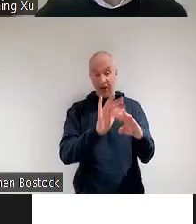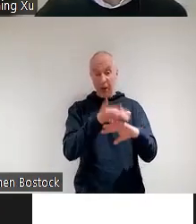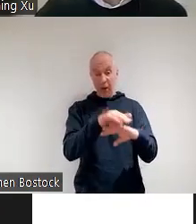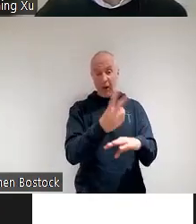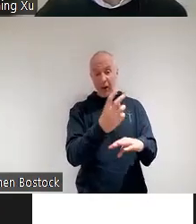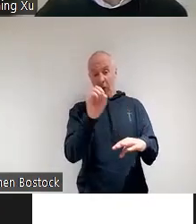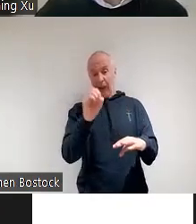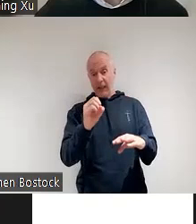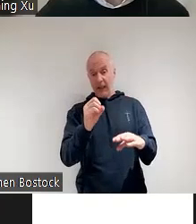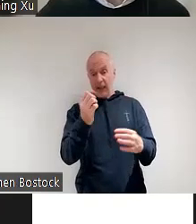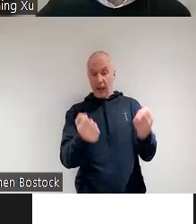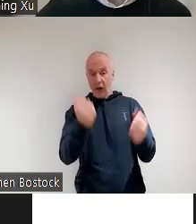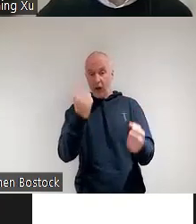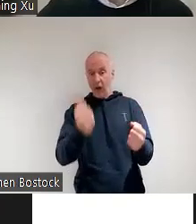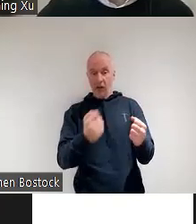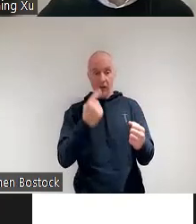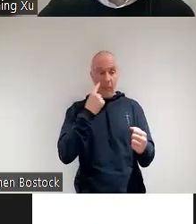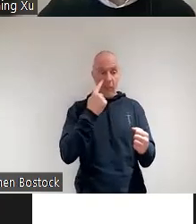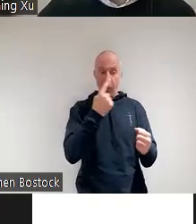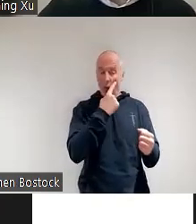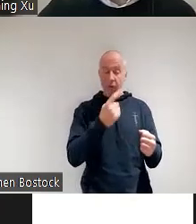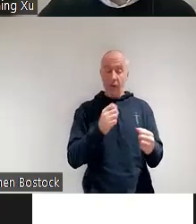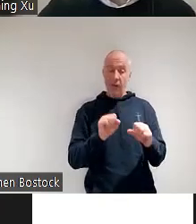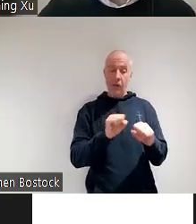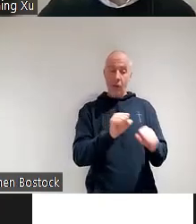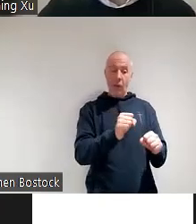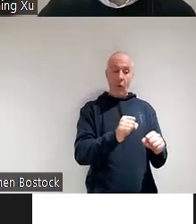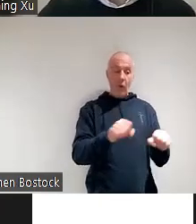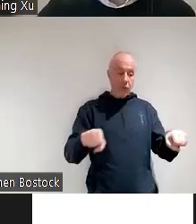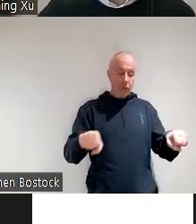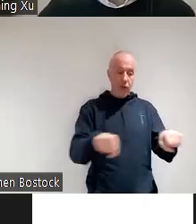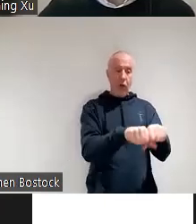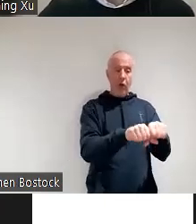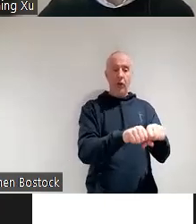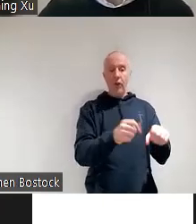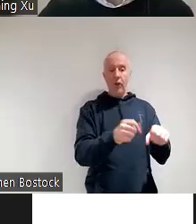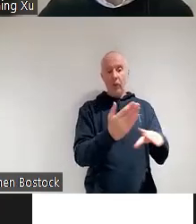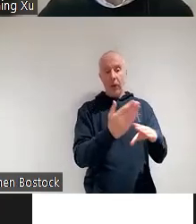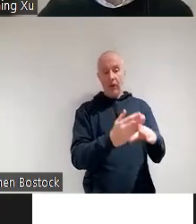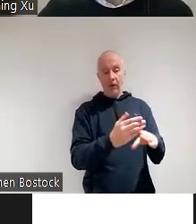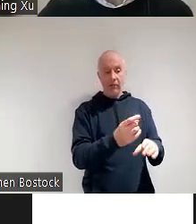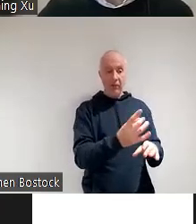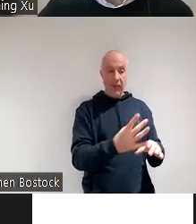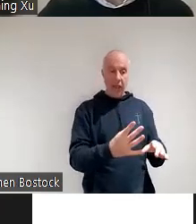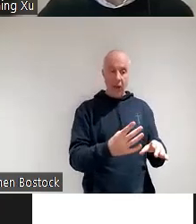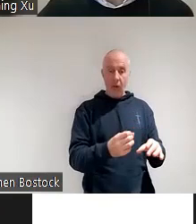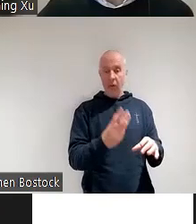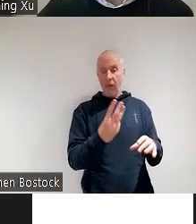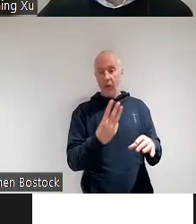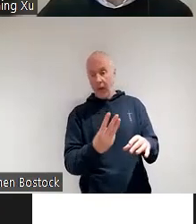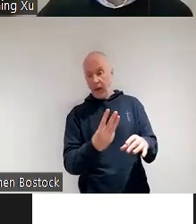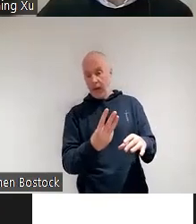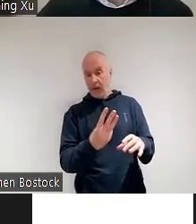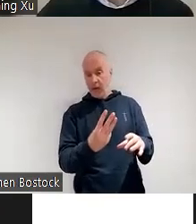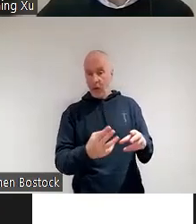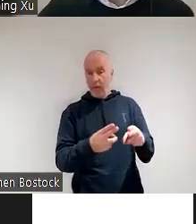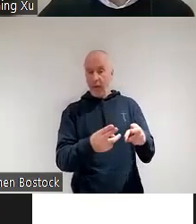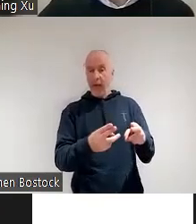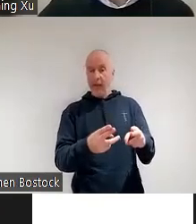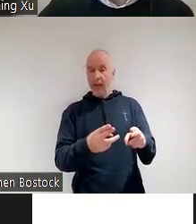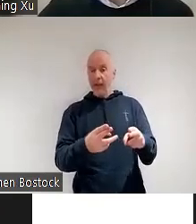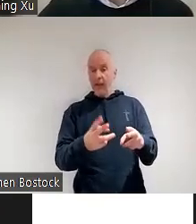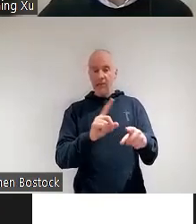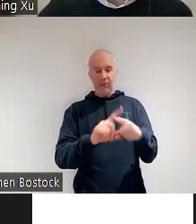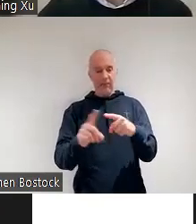that your charger is actually able to work with a single-phase vehicle, 3-phase vehicle, and different power of vehicles